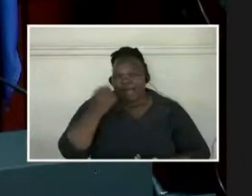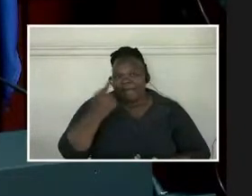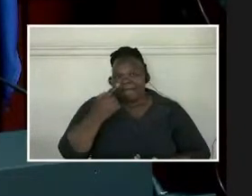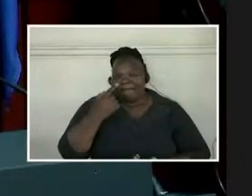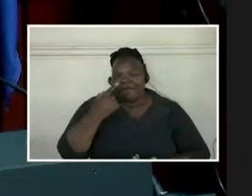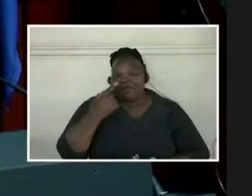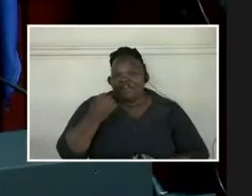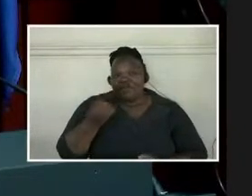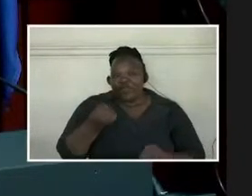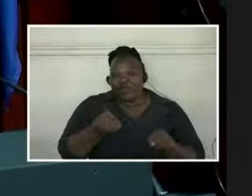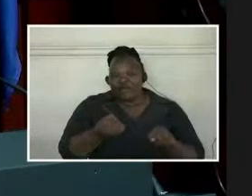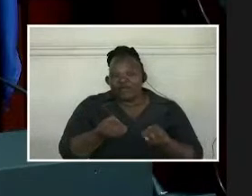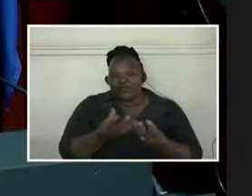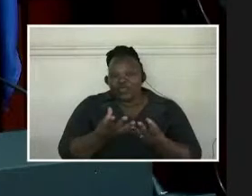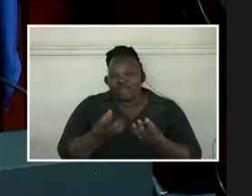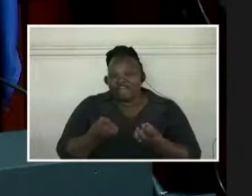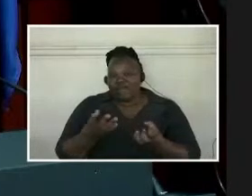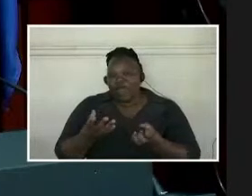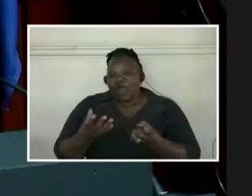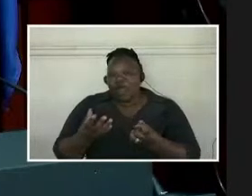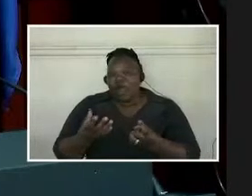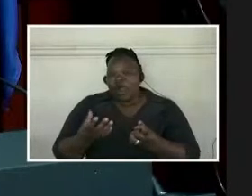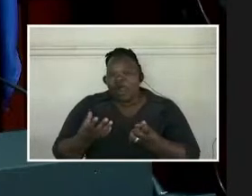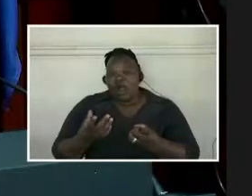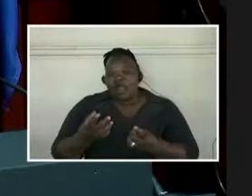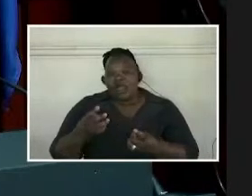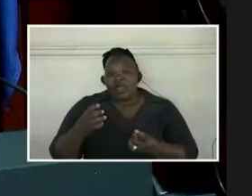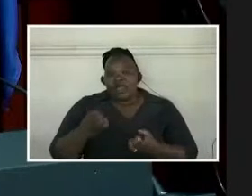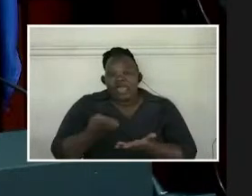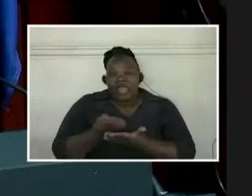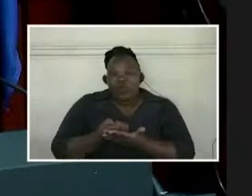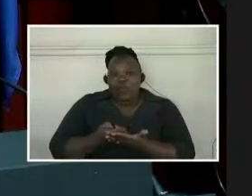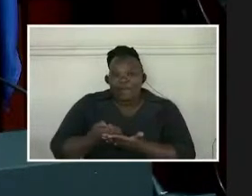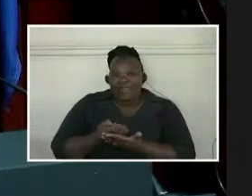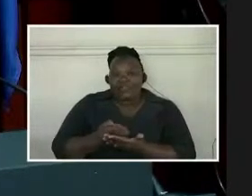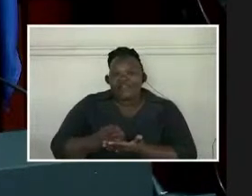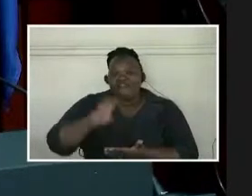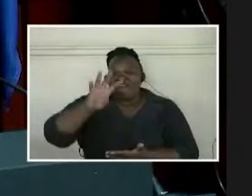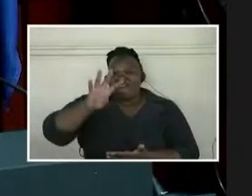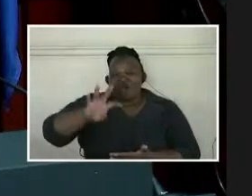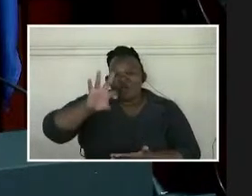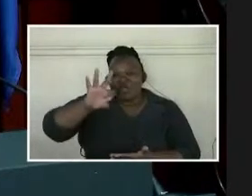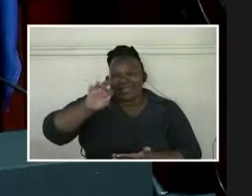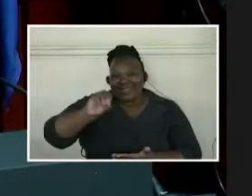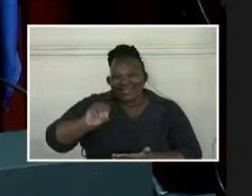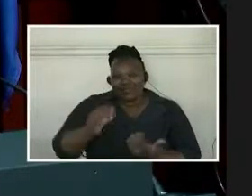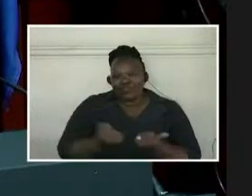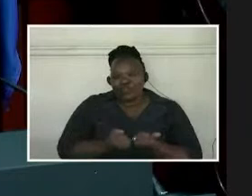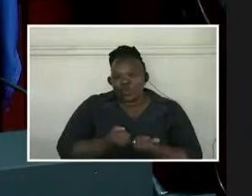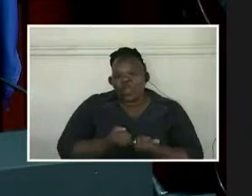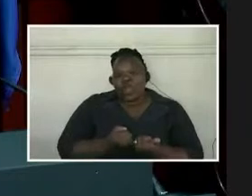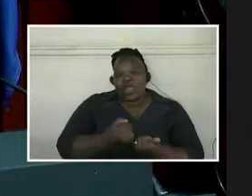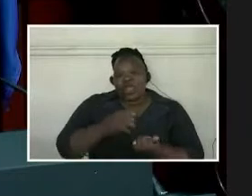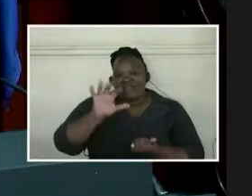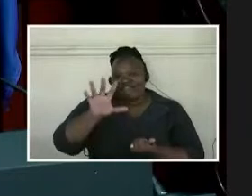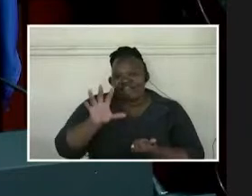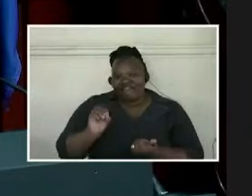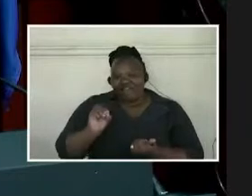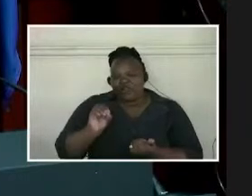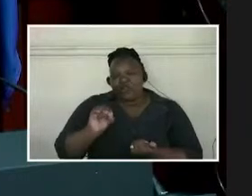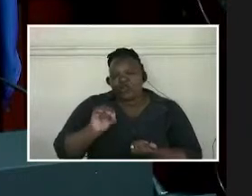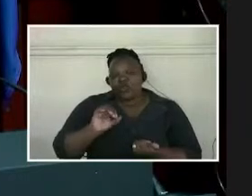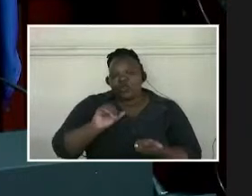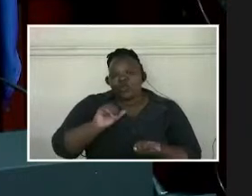provision of equipment to 432 schools support for 50 school sport structures